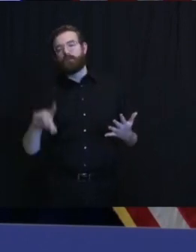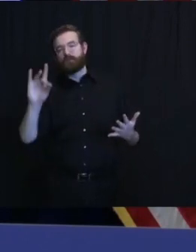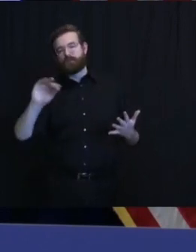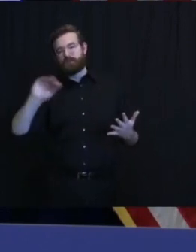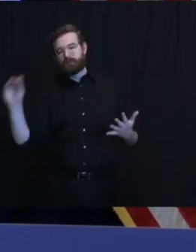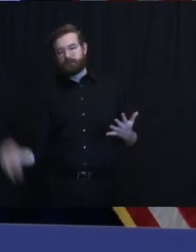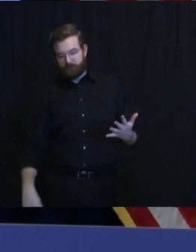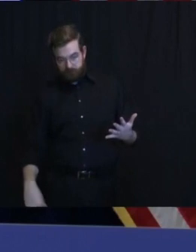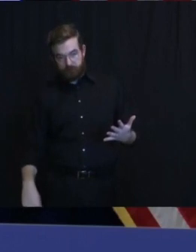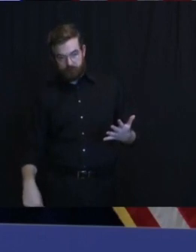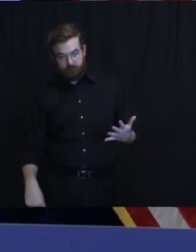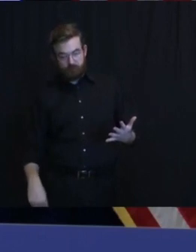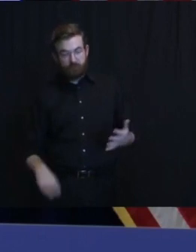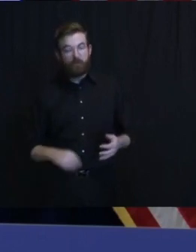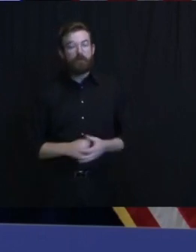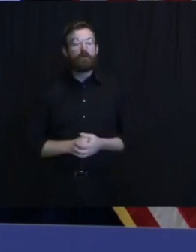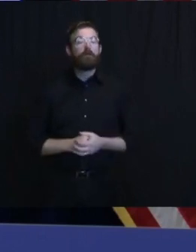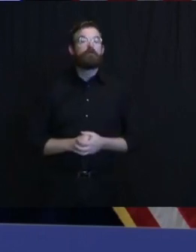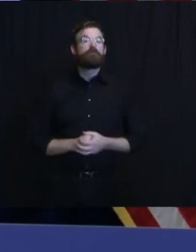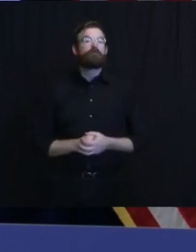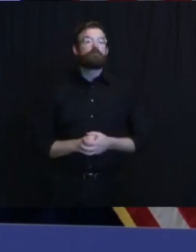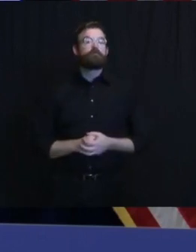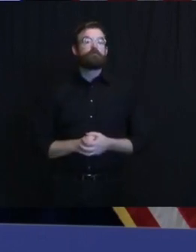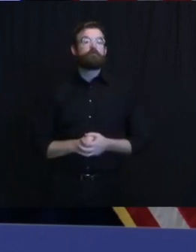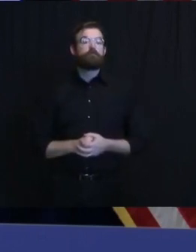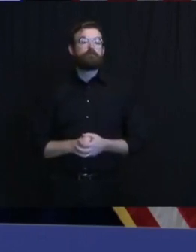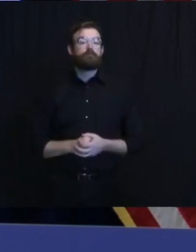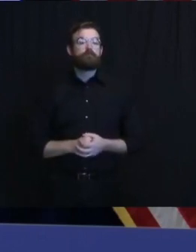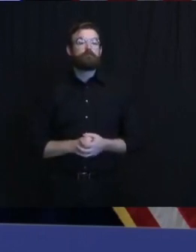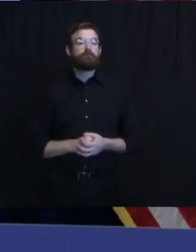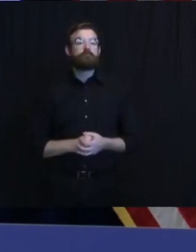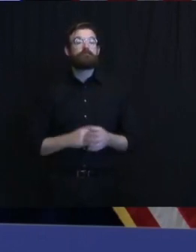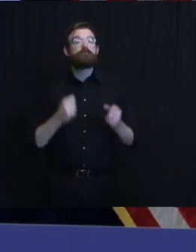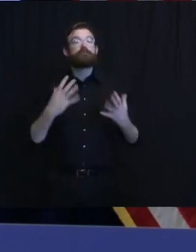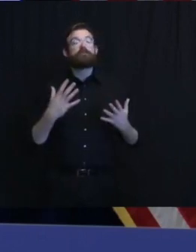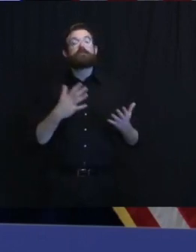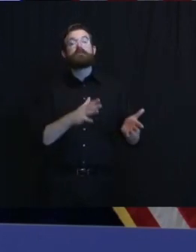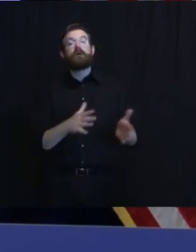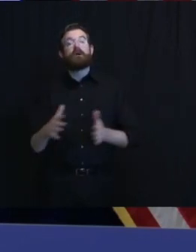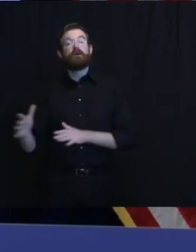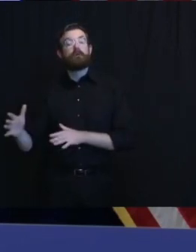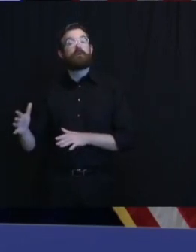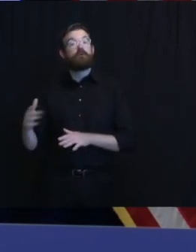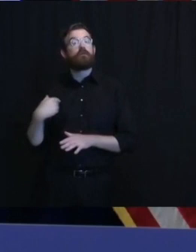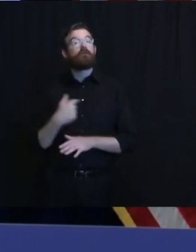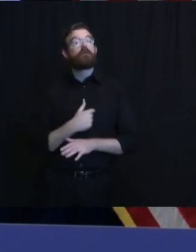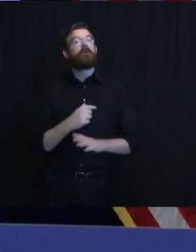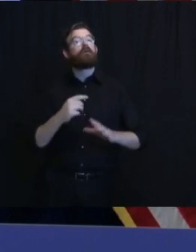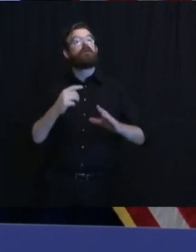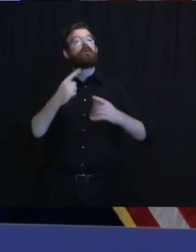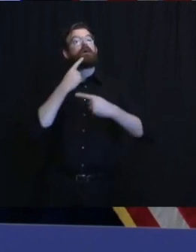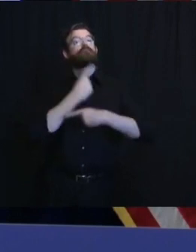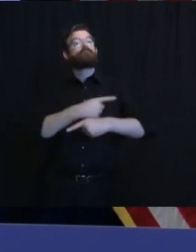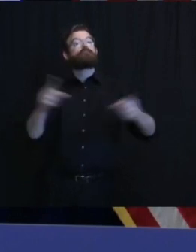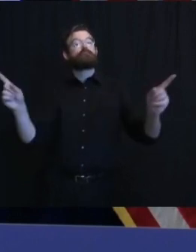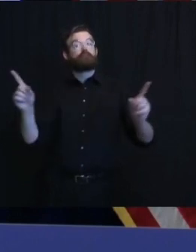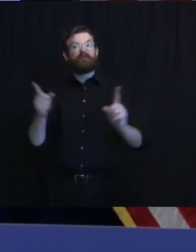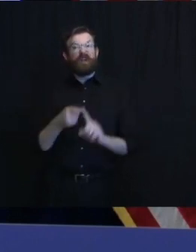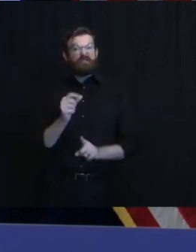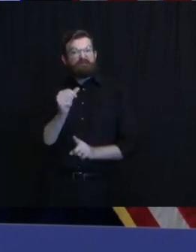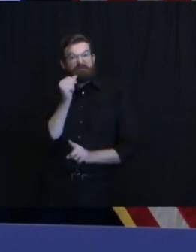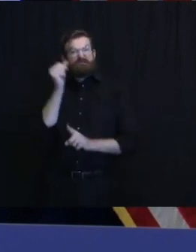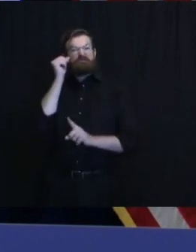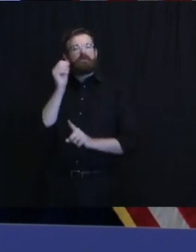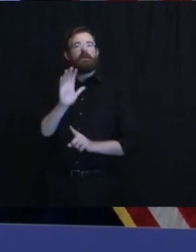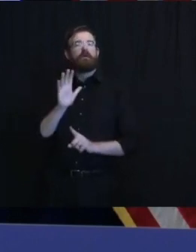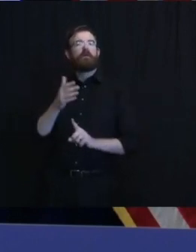the 31 newly reported deaths today, 18 or 58% of them died